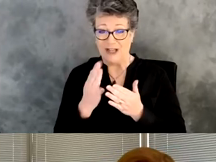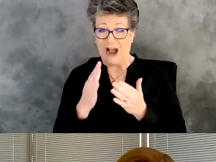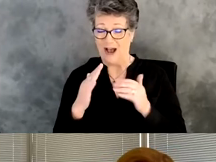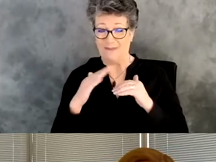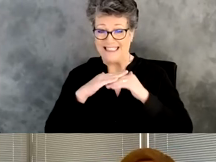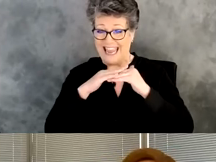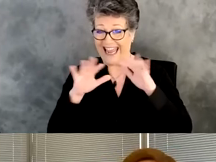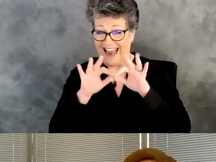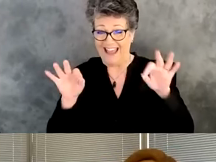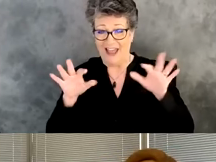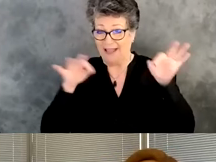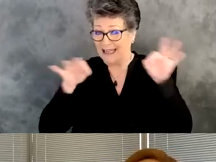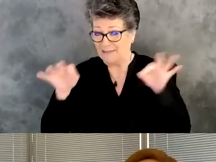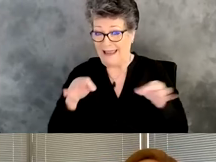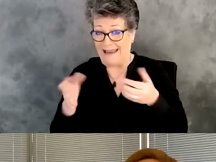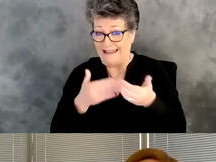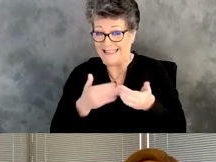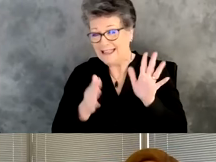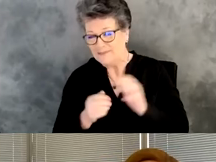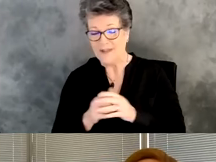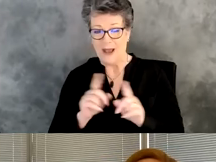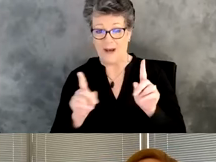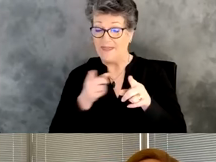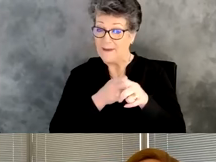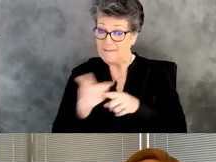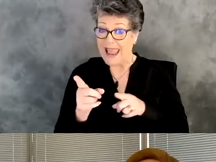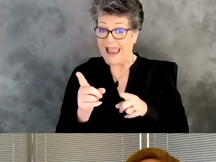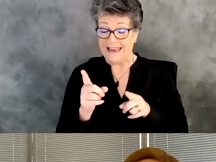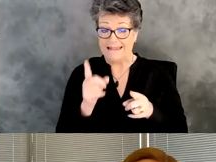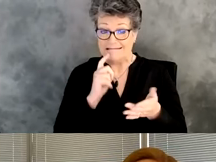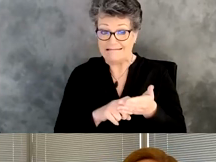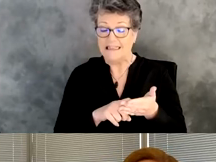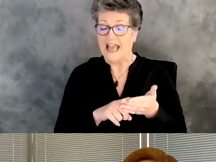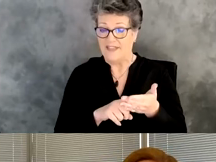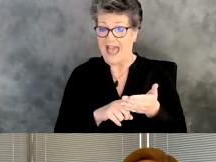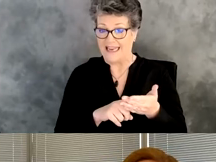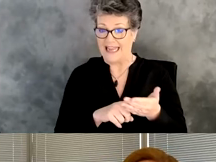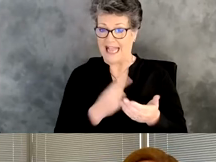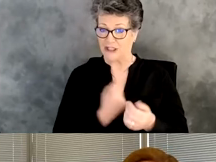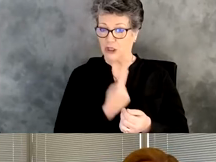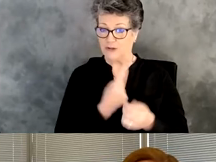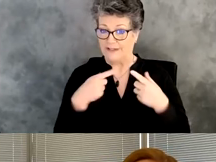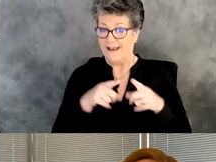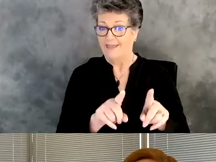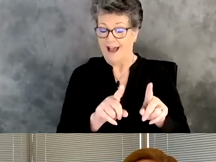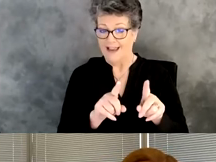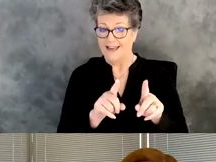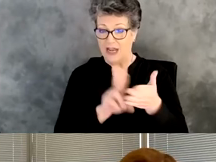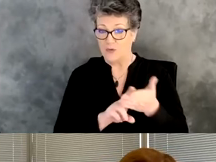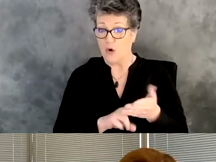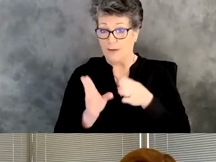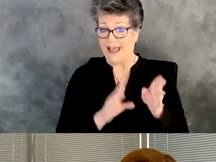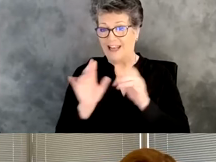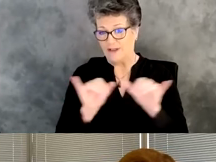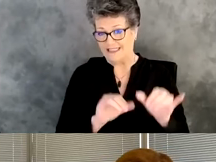here, but I think the main gist of it is that exclusively aligned enrollment plans are very similar to